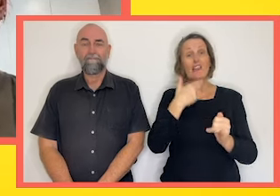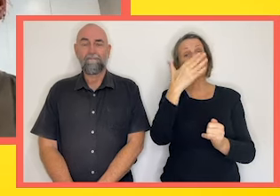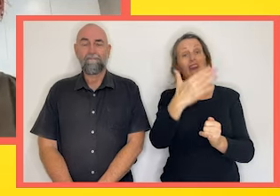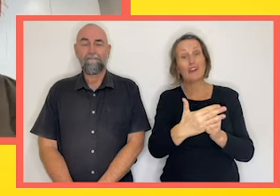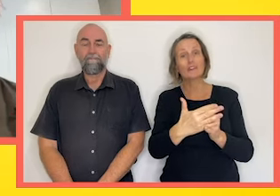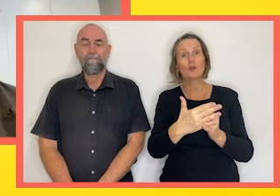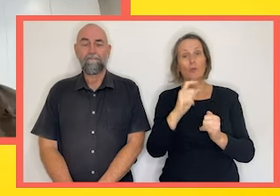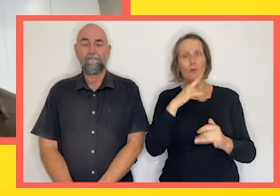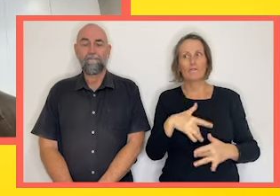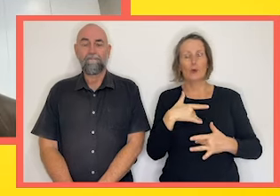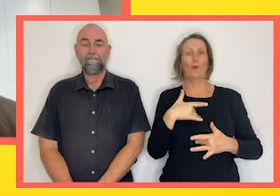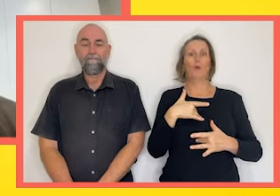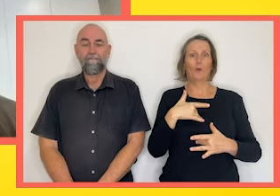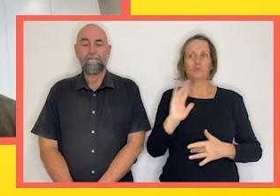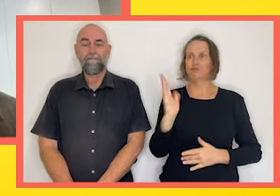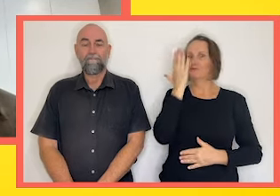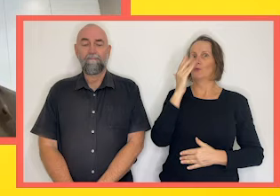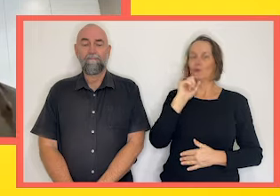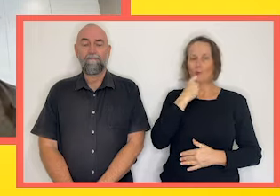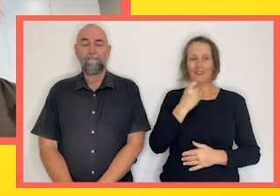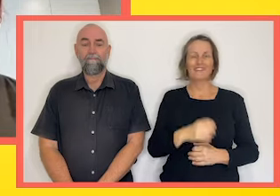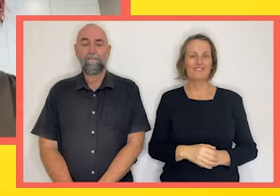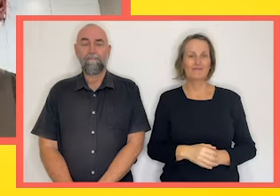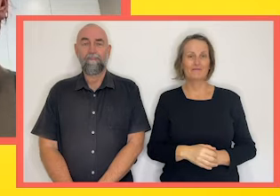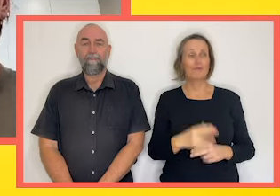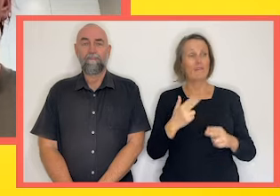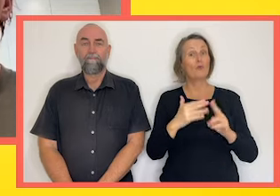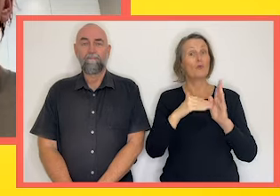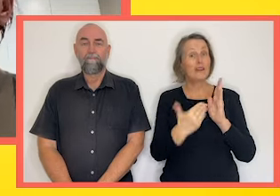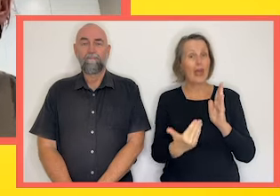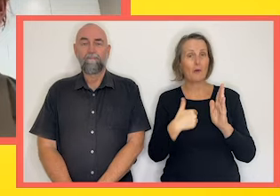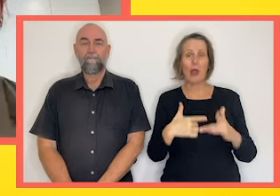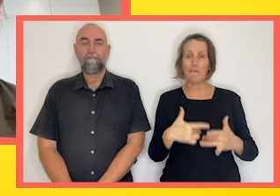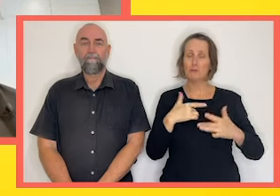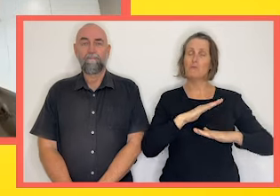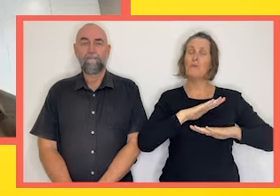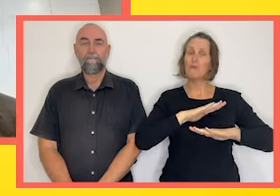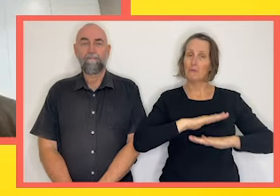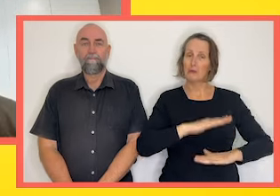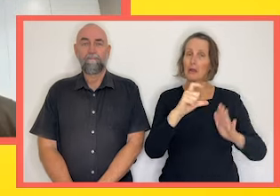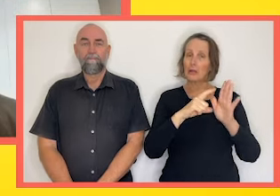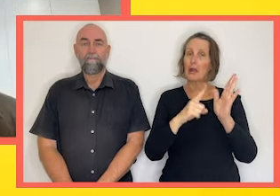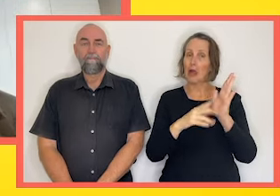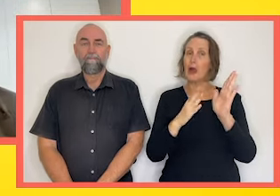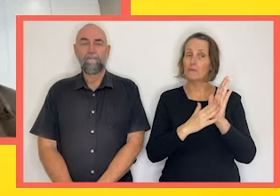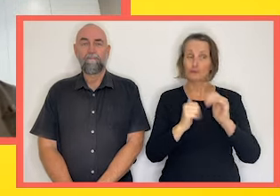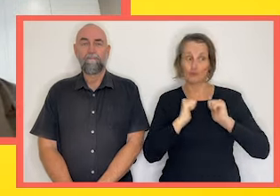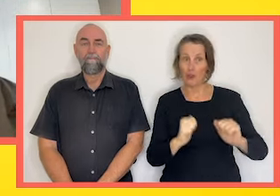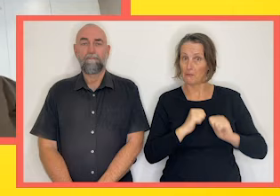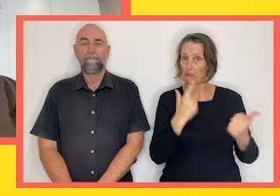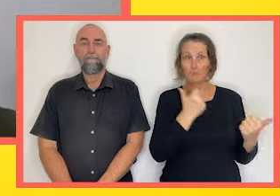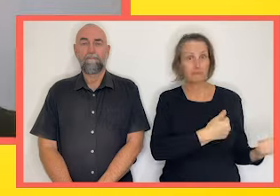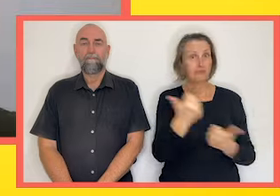and stuff switch over to the Olympic and Paralympic Games. But as of right now, it's I'm feeling calm. It's feeling good. Training's going really